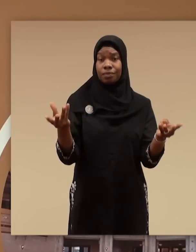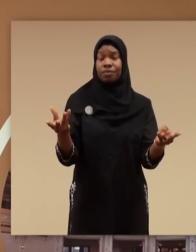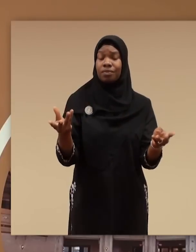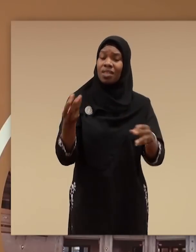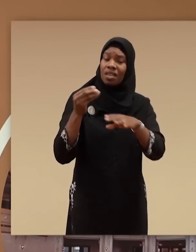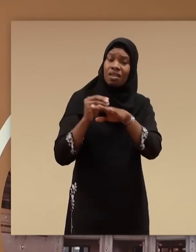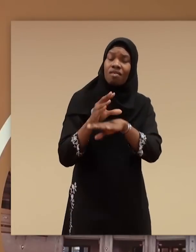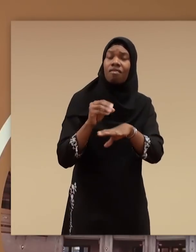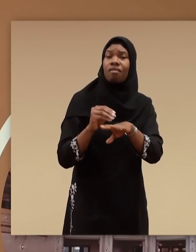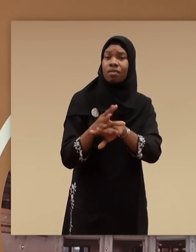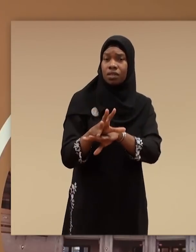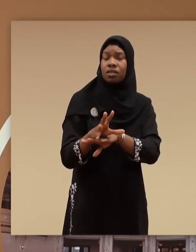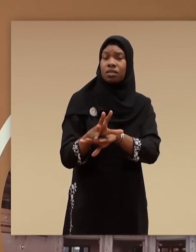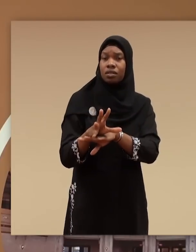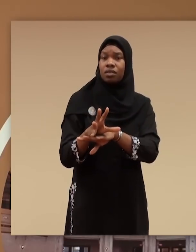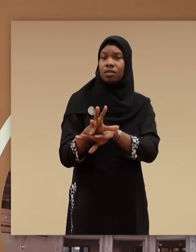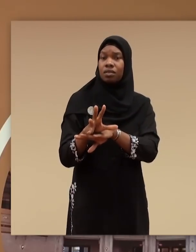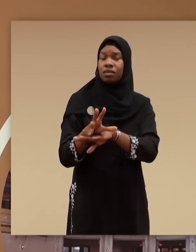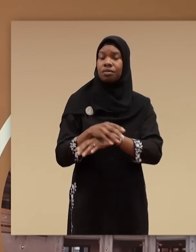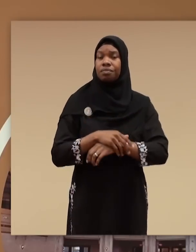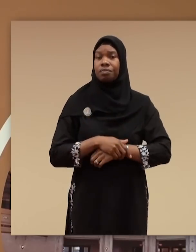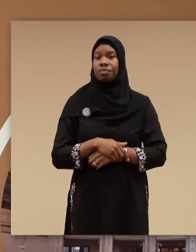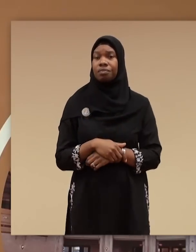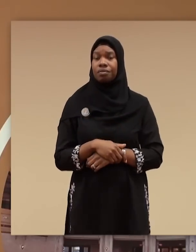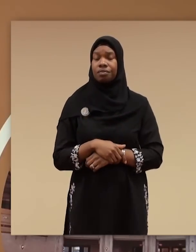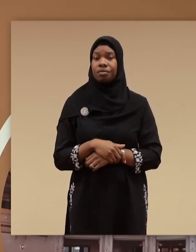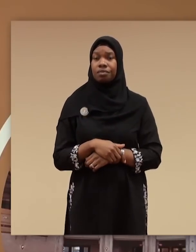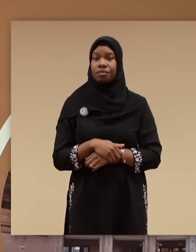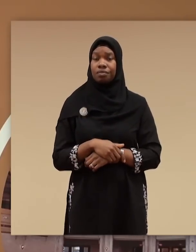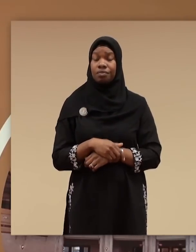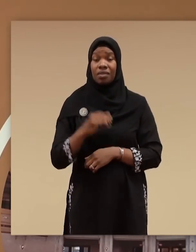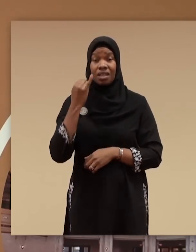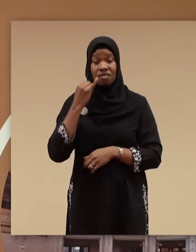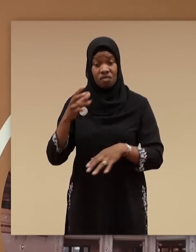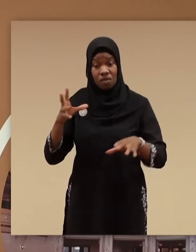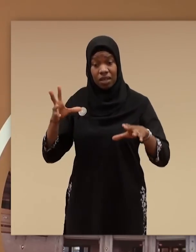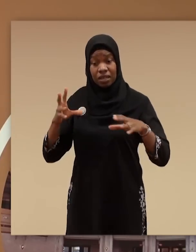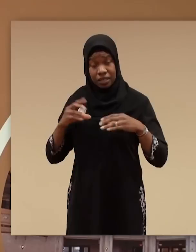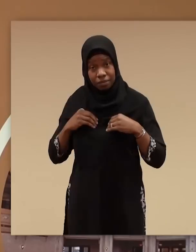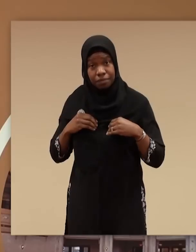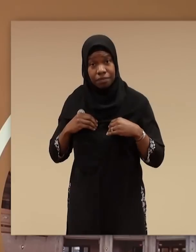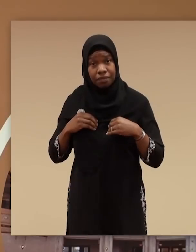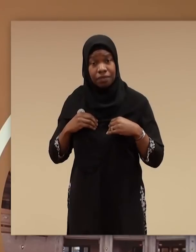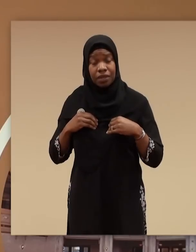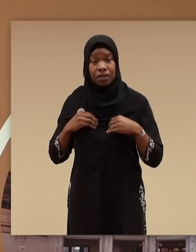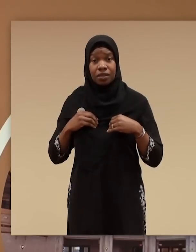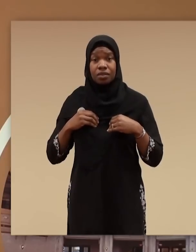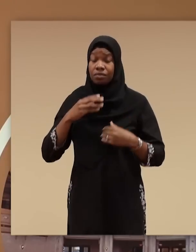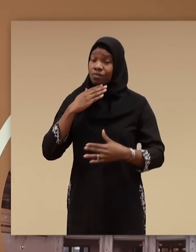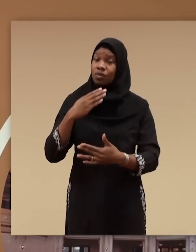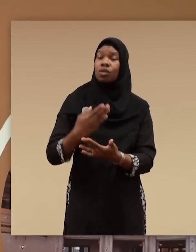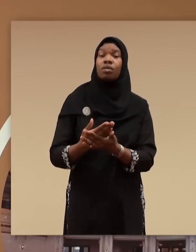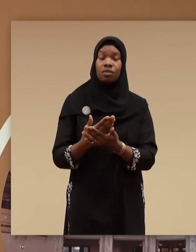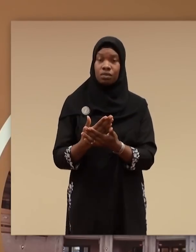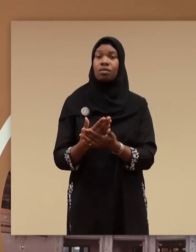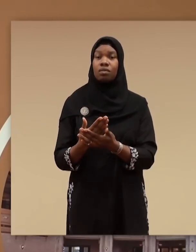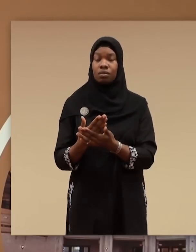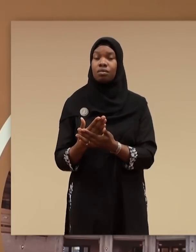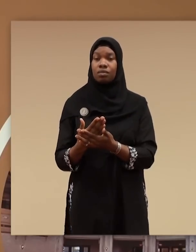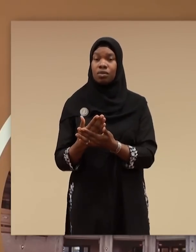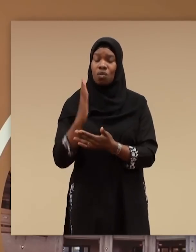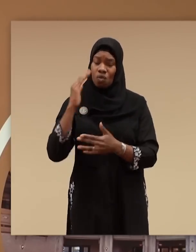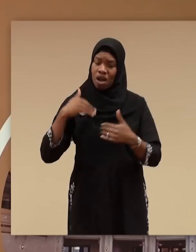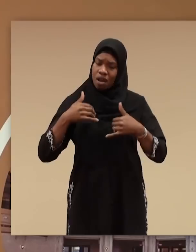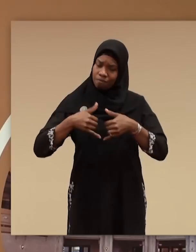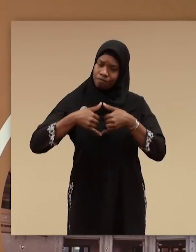If you accept what I brought, that's your share in this life and the hereafter. And if